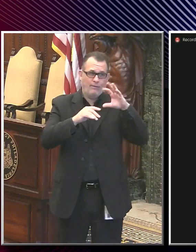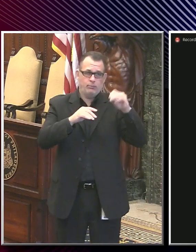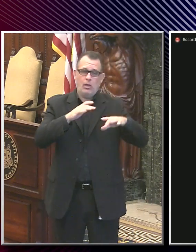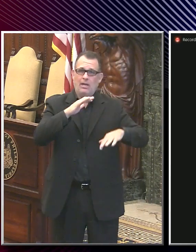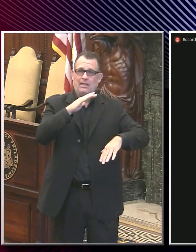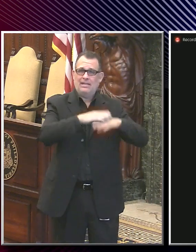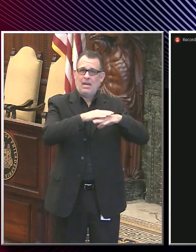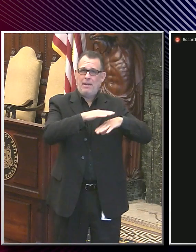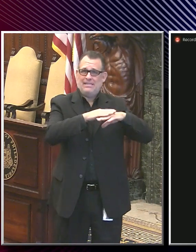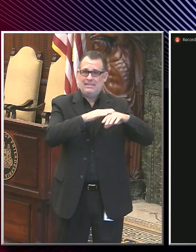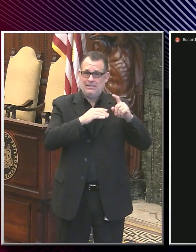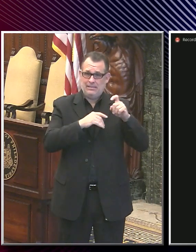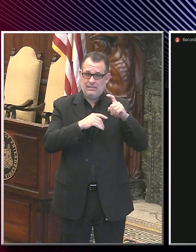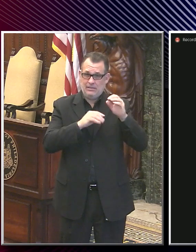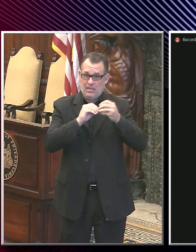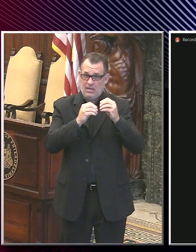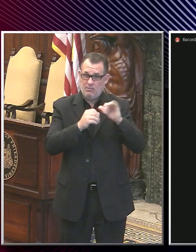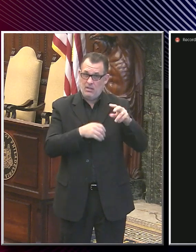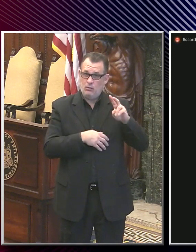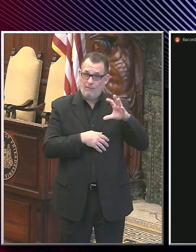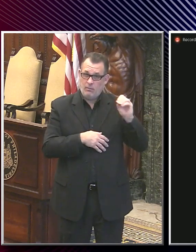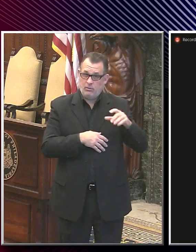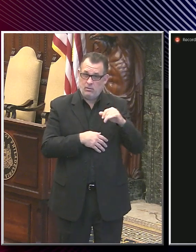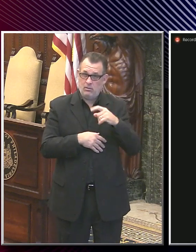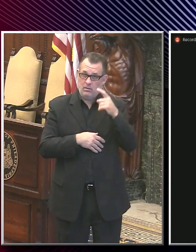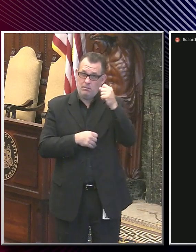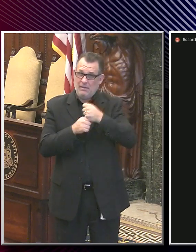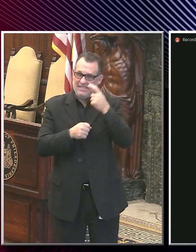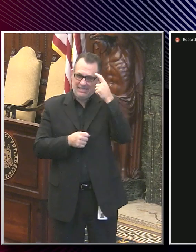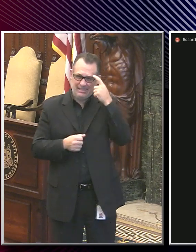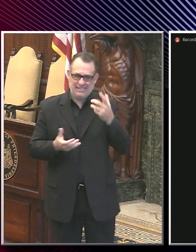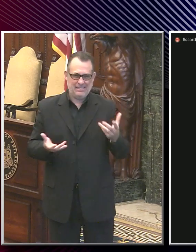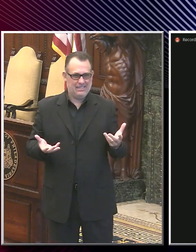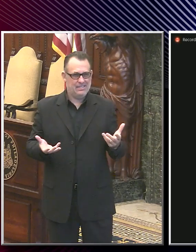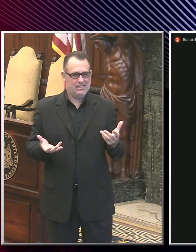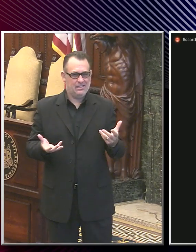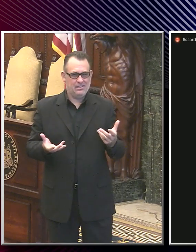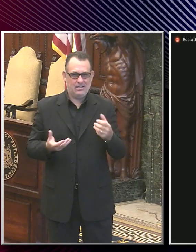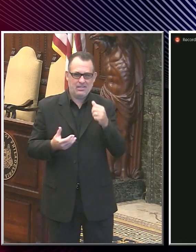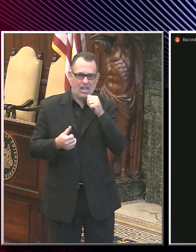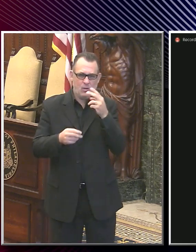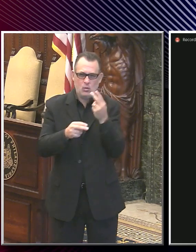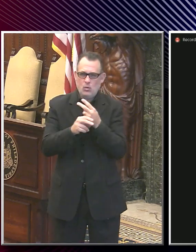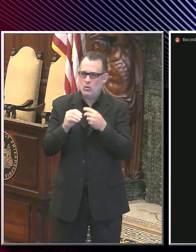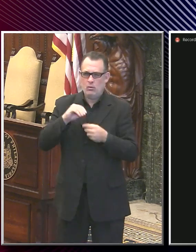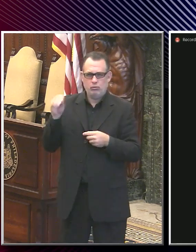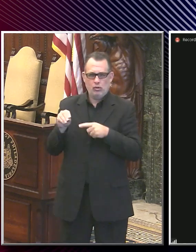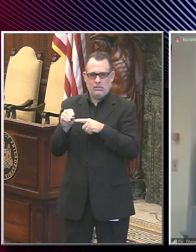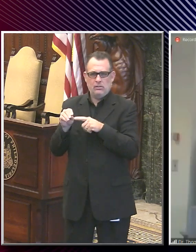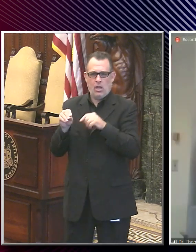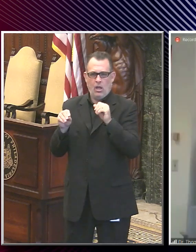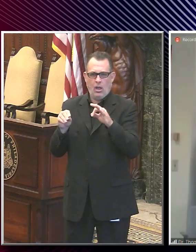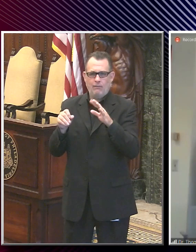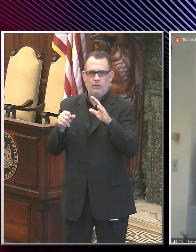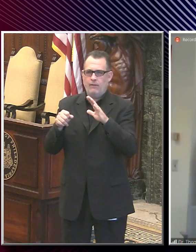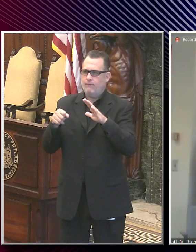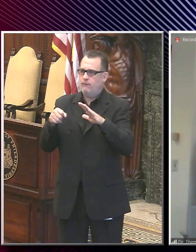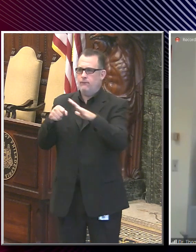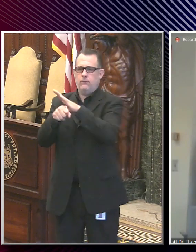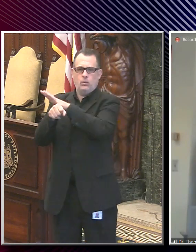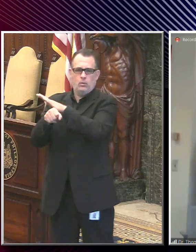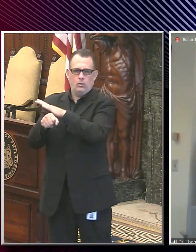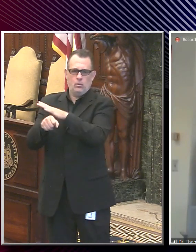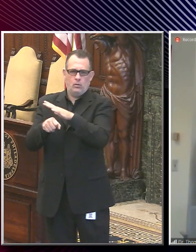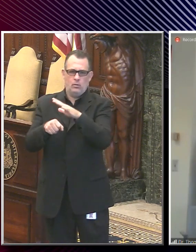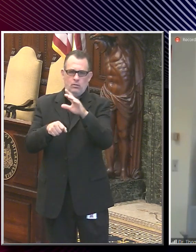number of people, how does that make sense as opposed to just doing a percentage of occupancy? So it's actually falling